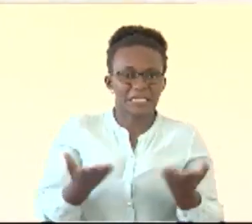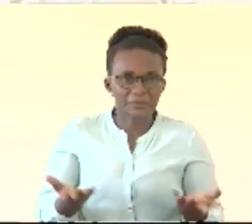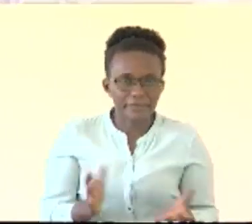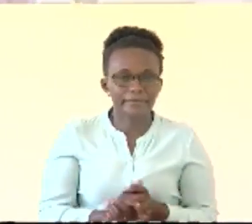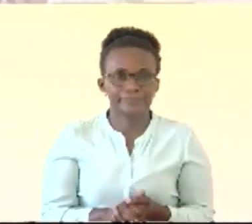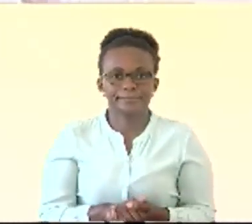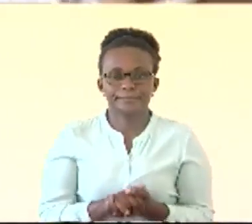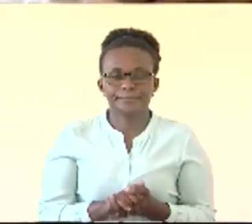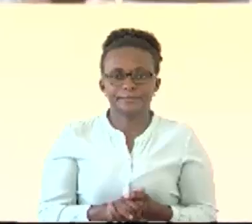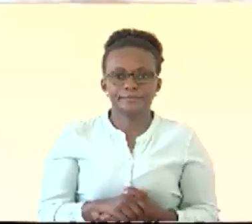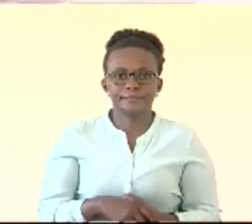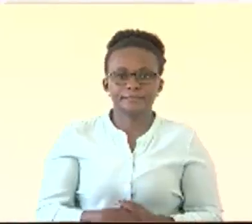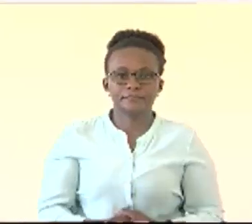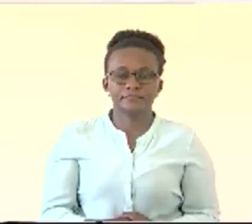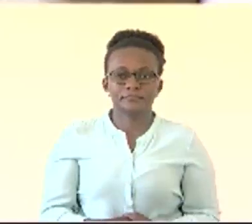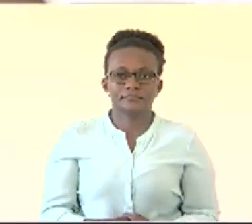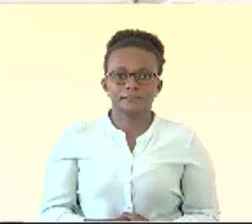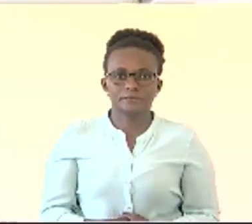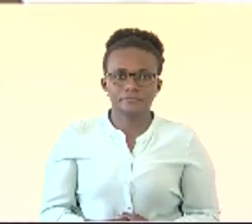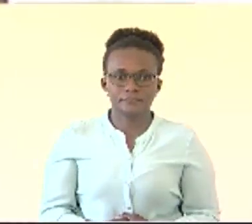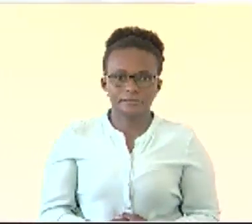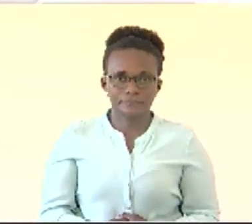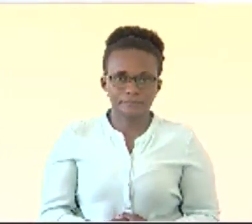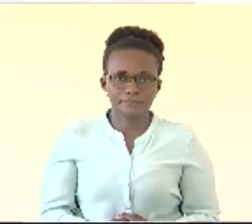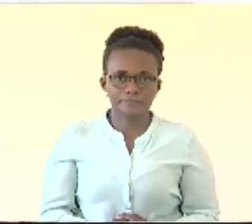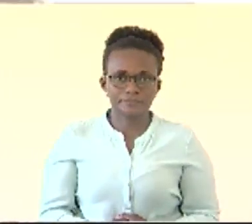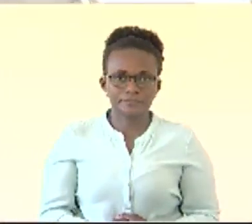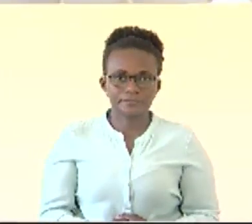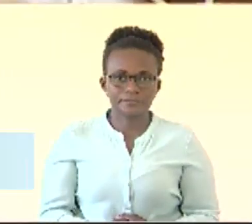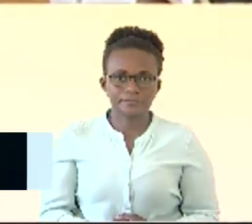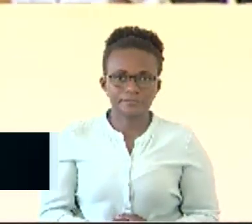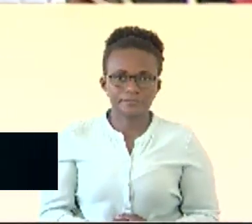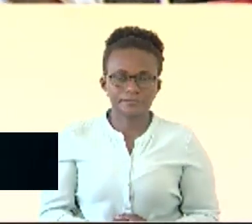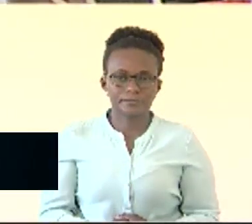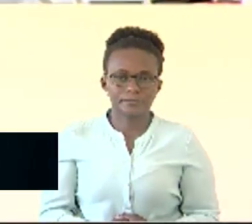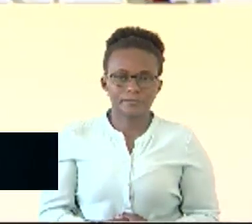same ions? So I'll just put them here, just to get some